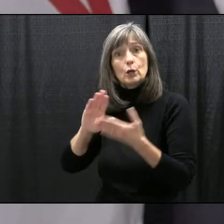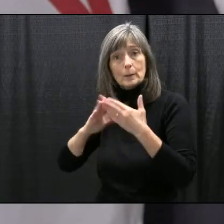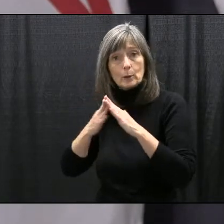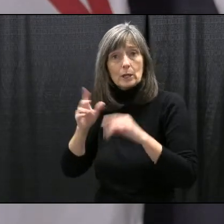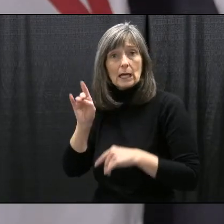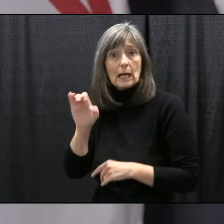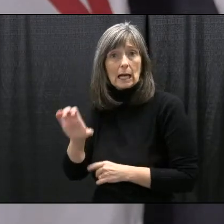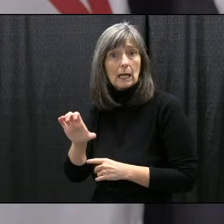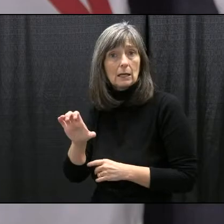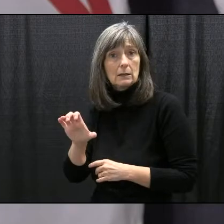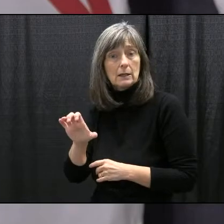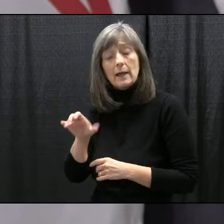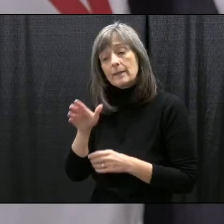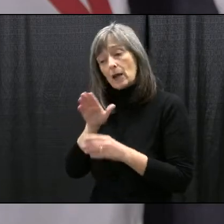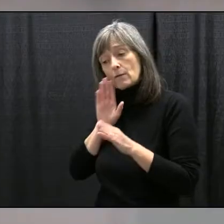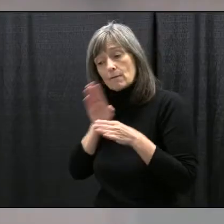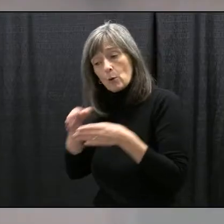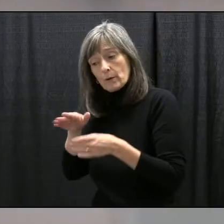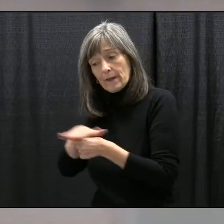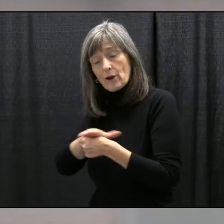and each playing a part.